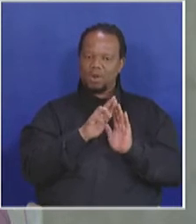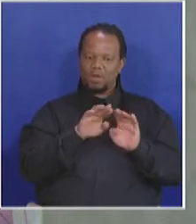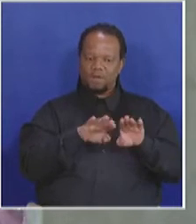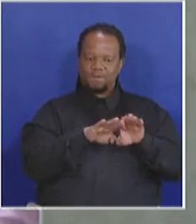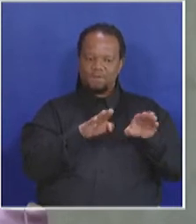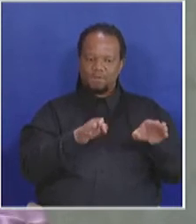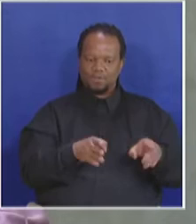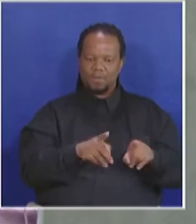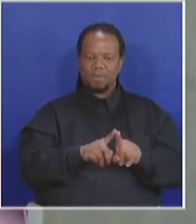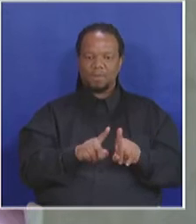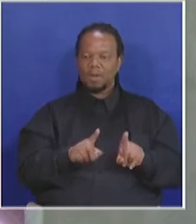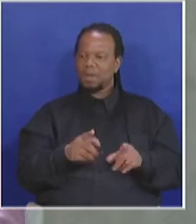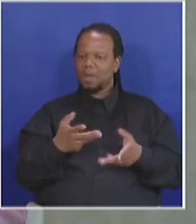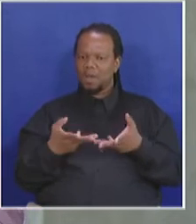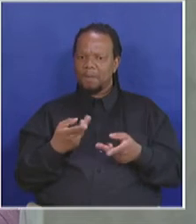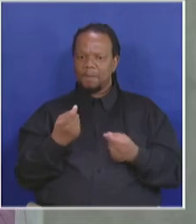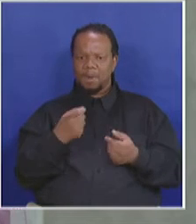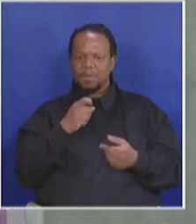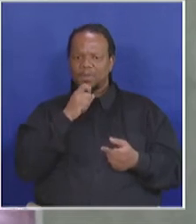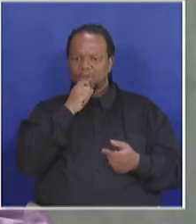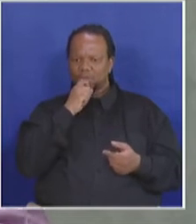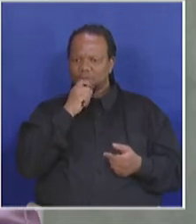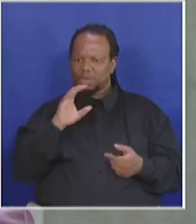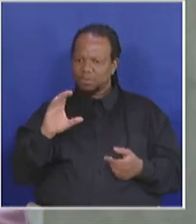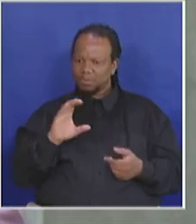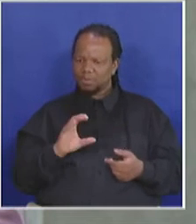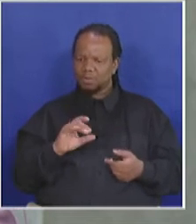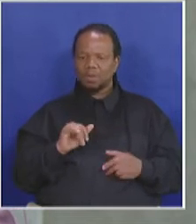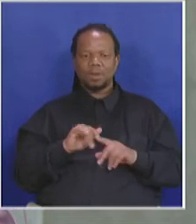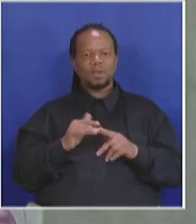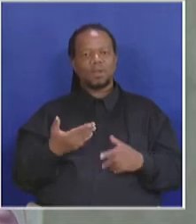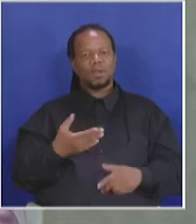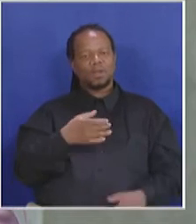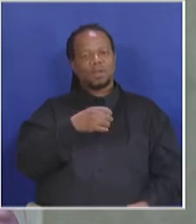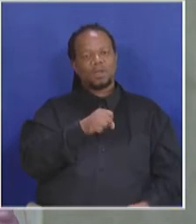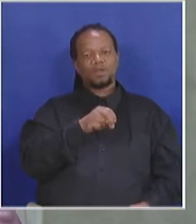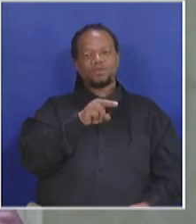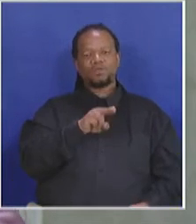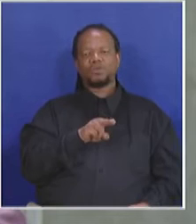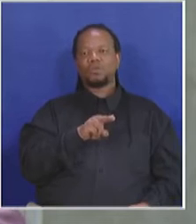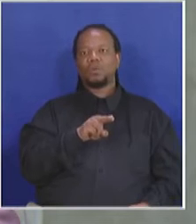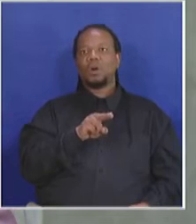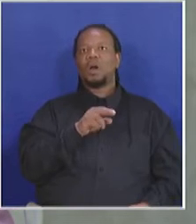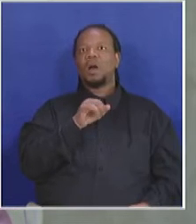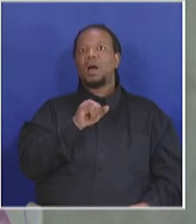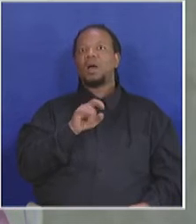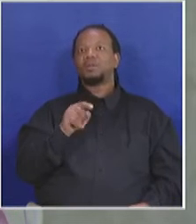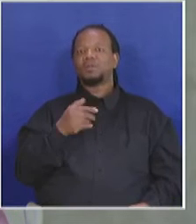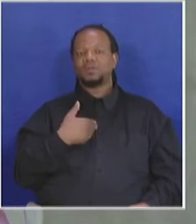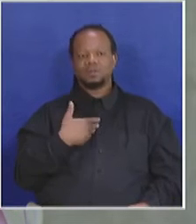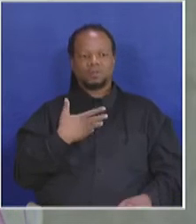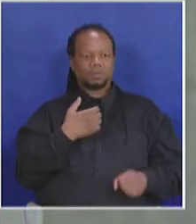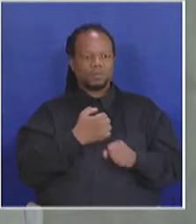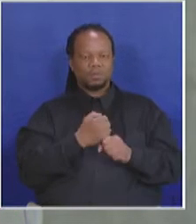breakdown could not be provided. Out of 5 LCU test operators, only 2 are functional and 3 were not